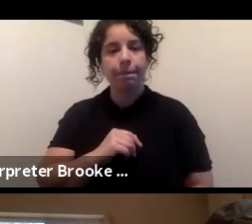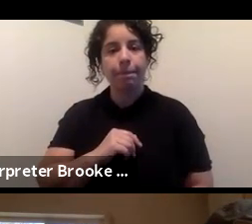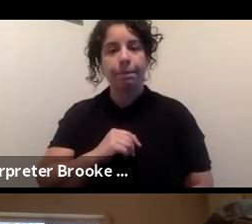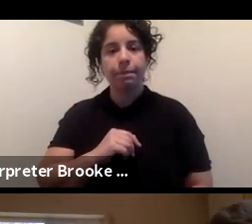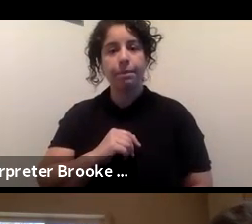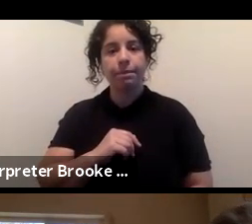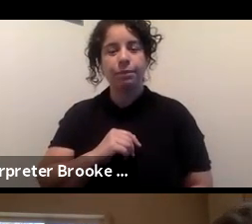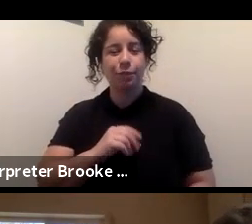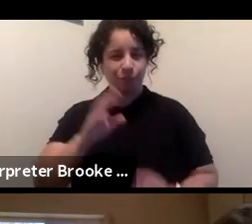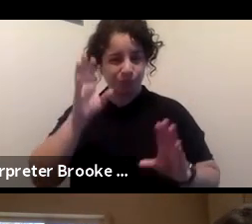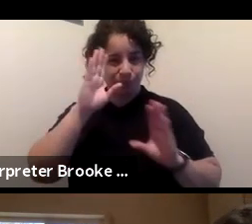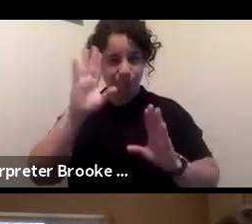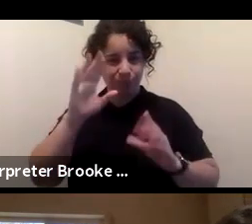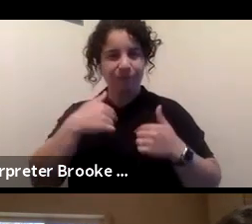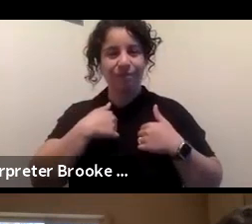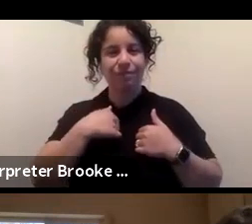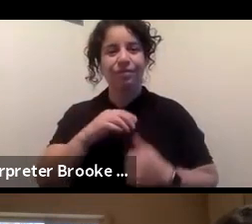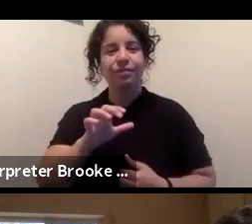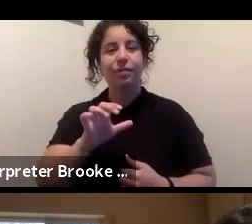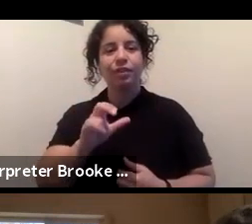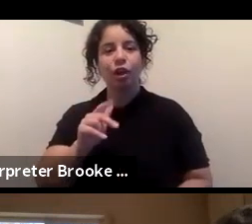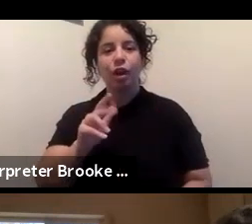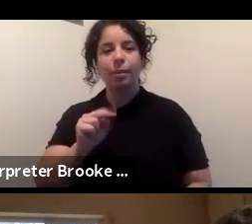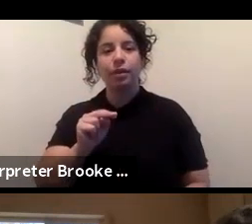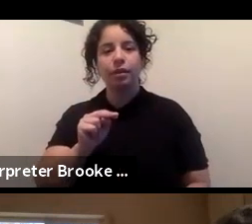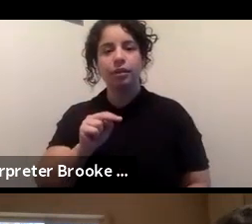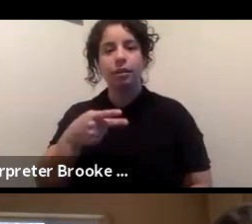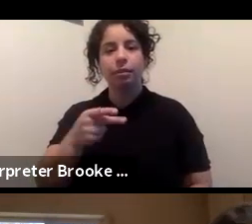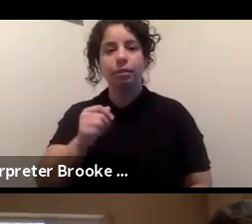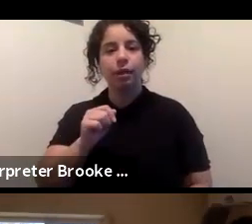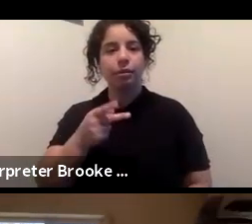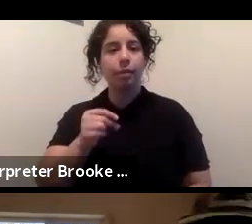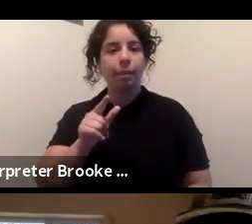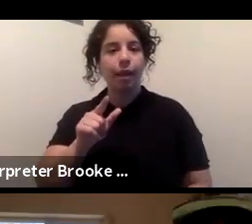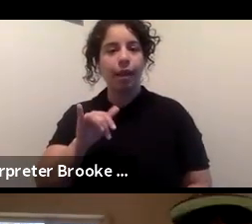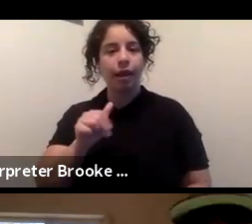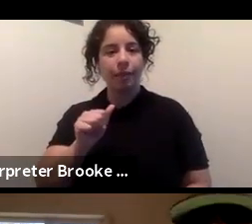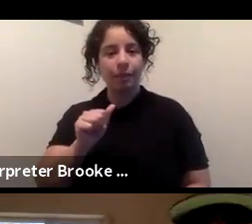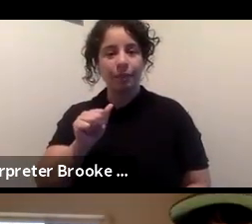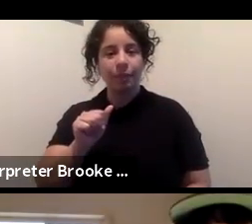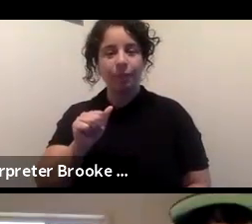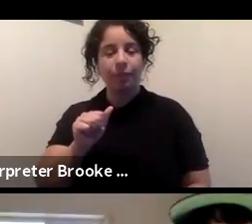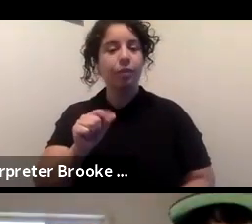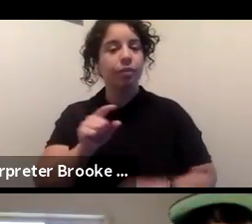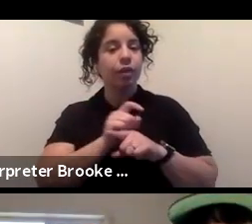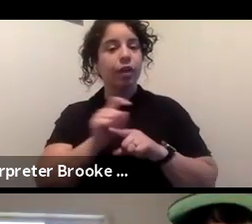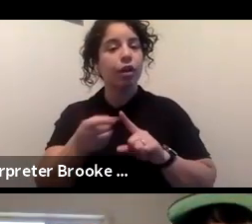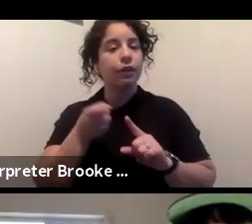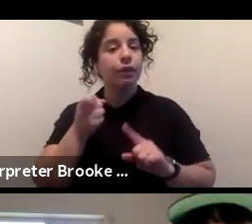Hi, everybody. My name's Carmen Papalia. I'm calling in from the,